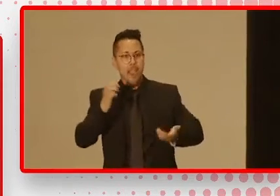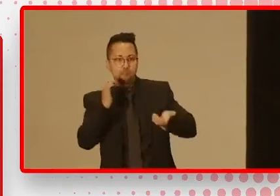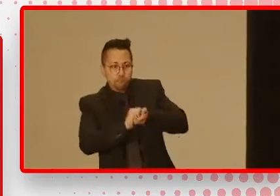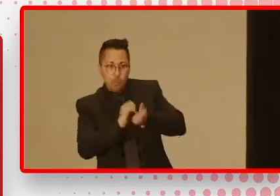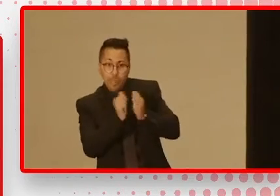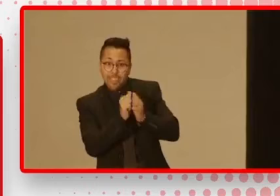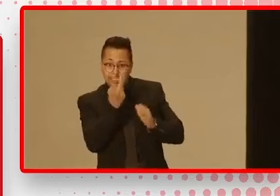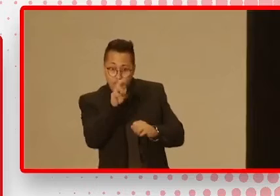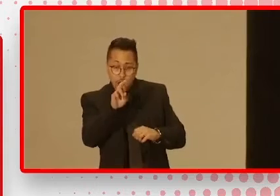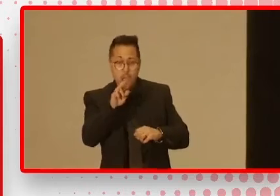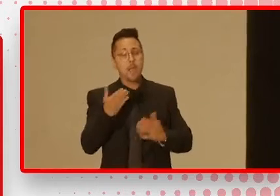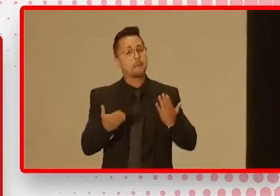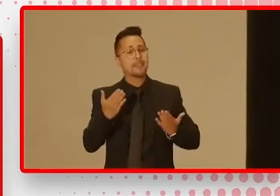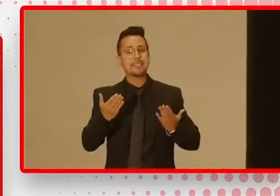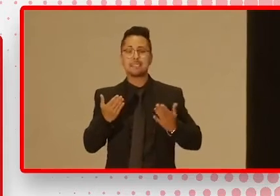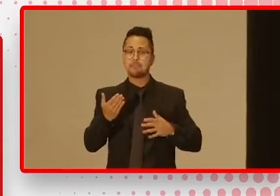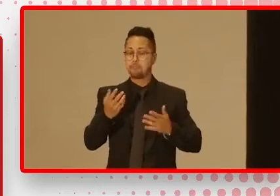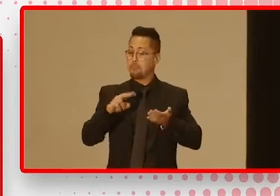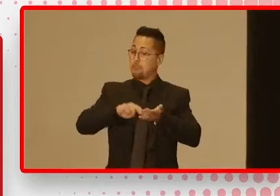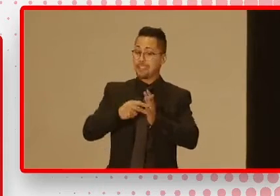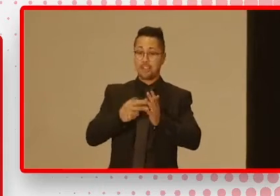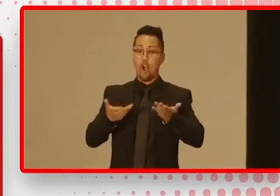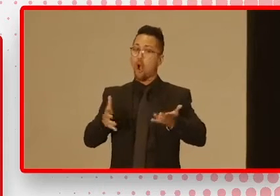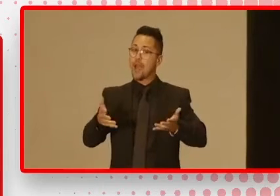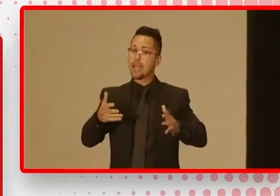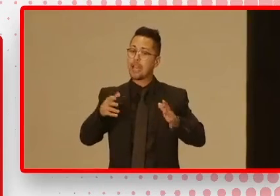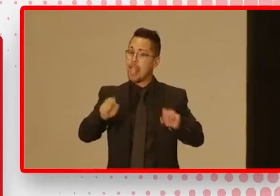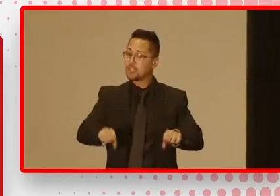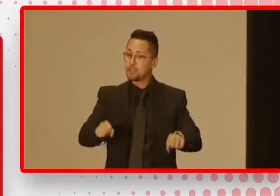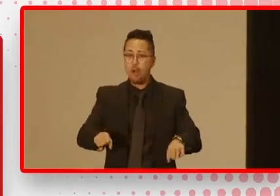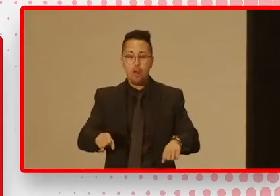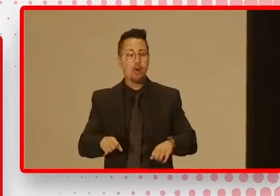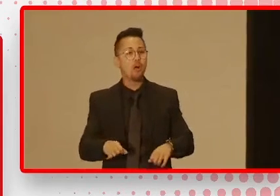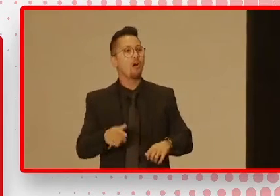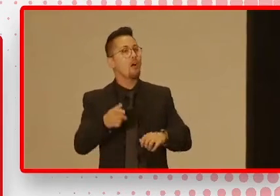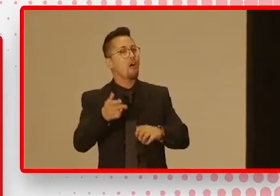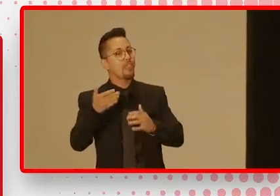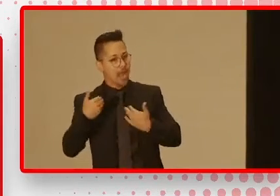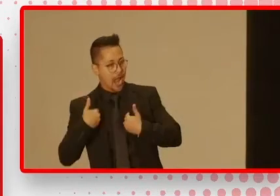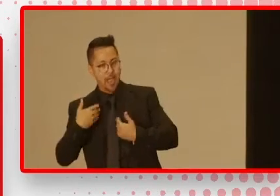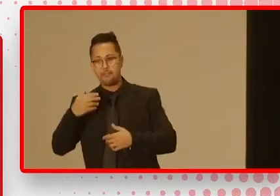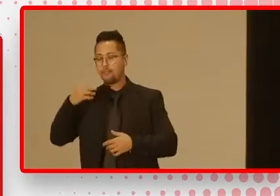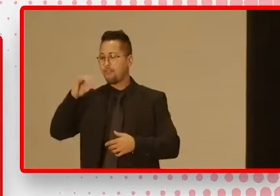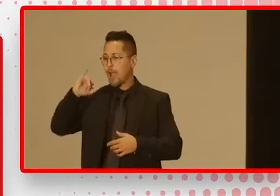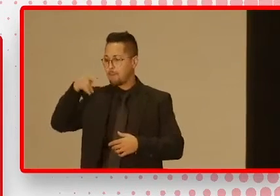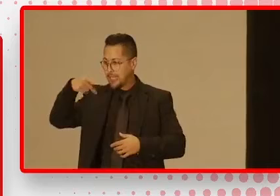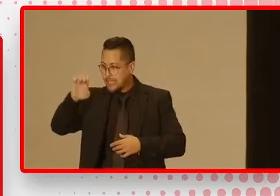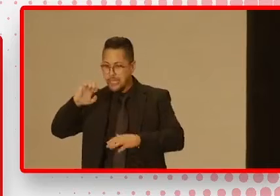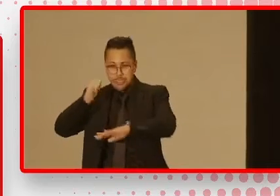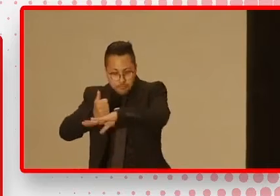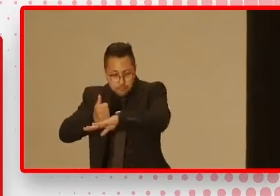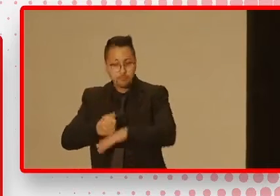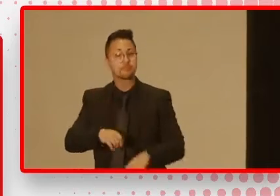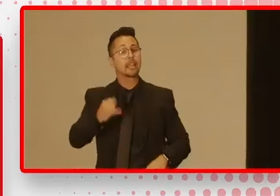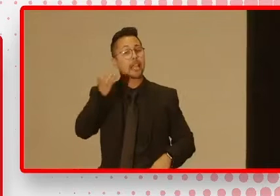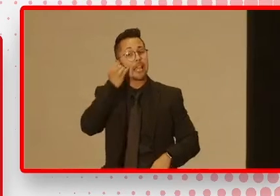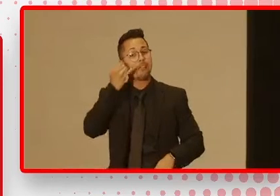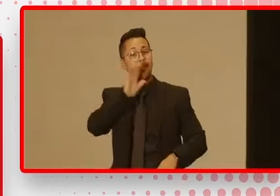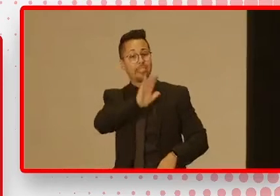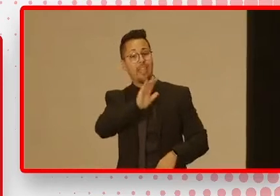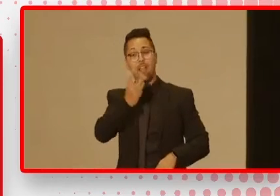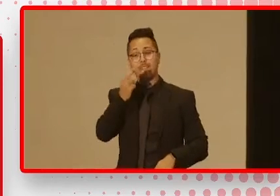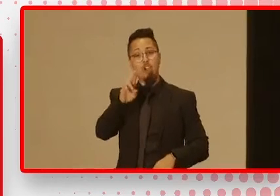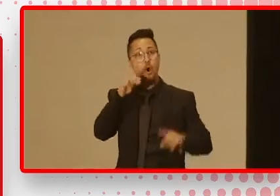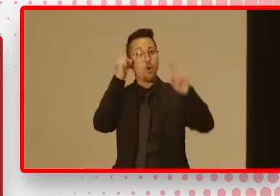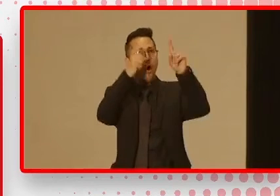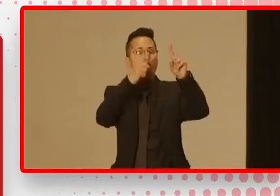that means they've already been determined eligible and they already have the individual plan for employment in place. If their vocational goal,